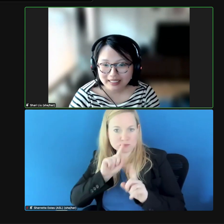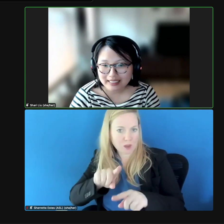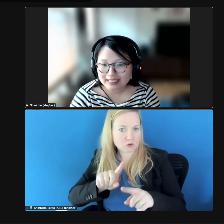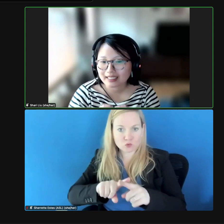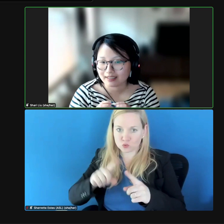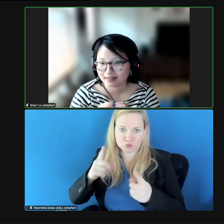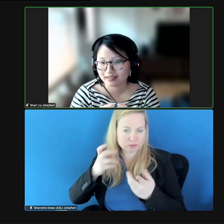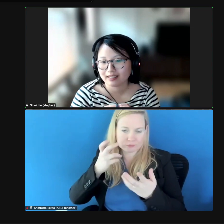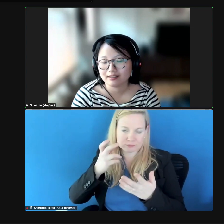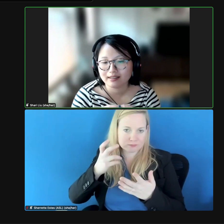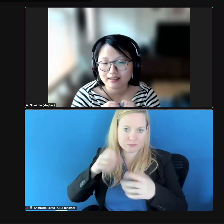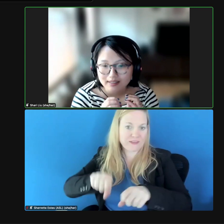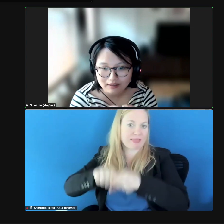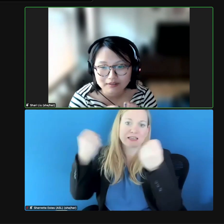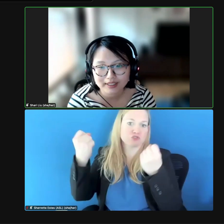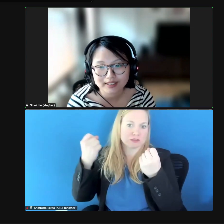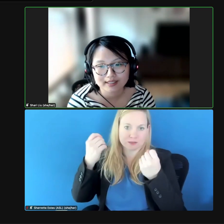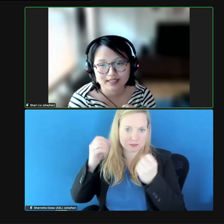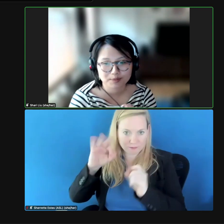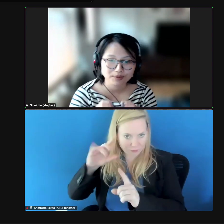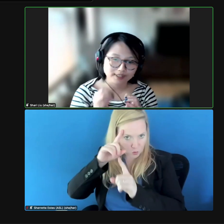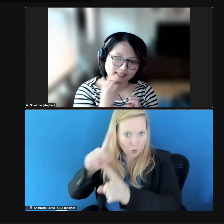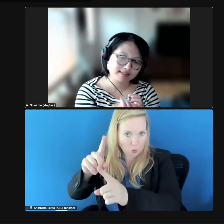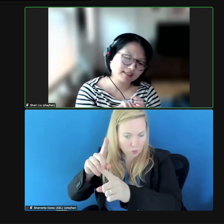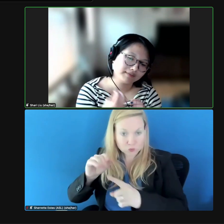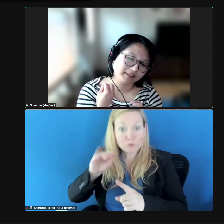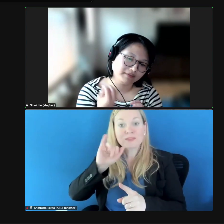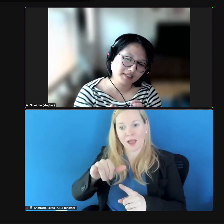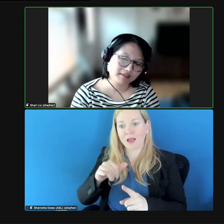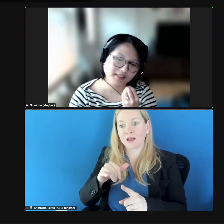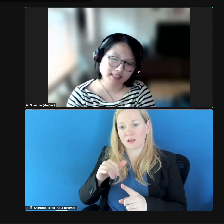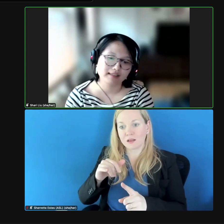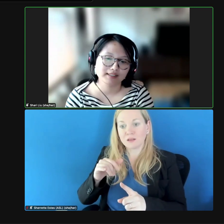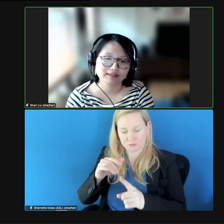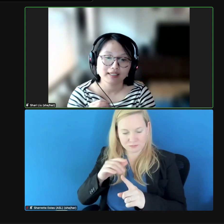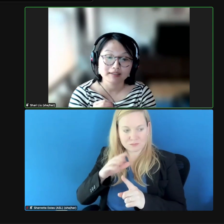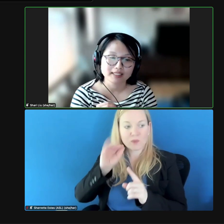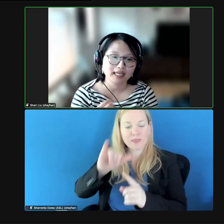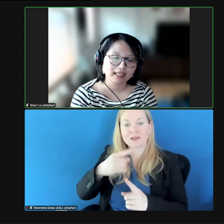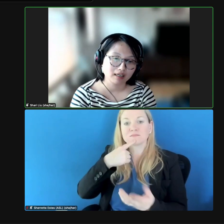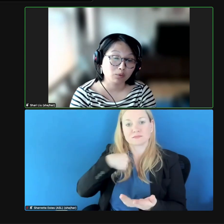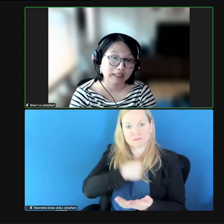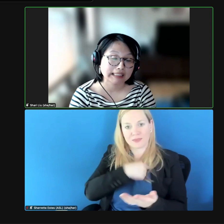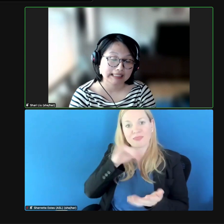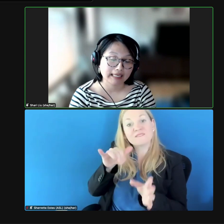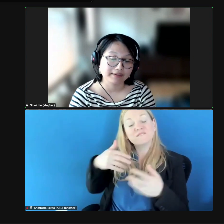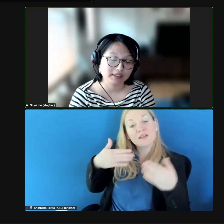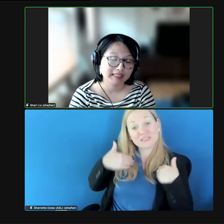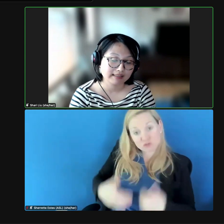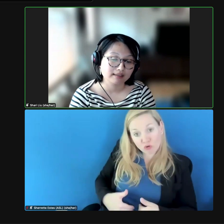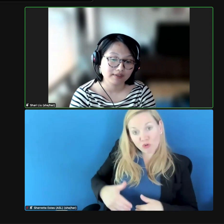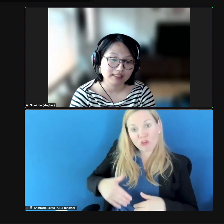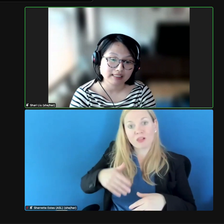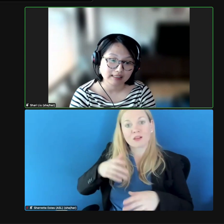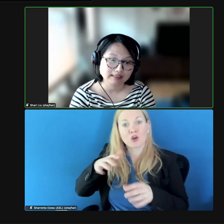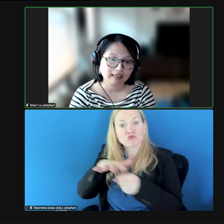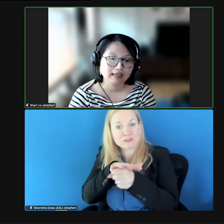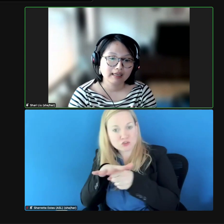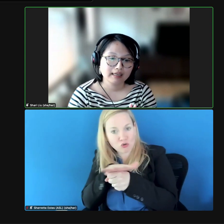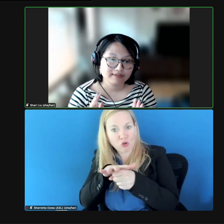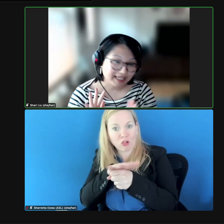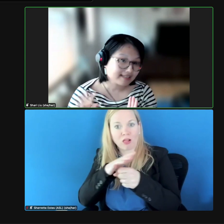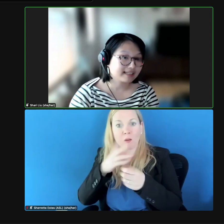And to me, that's a hint that these neural regions that support distinctively physical and psychological understanding are working together to make sense of these